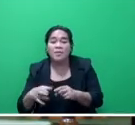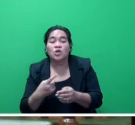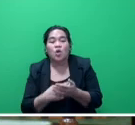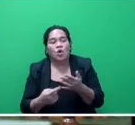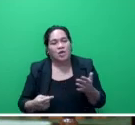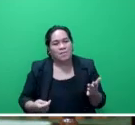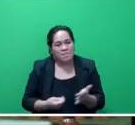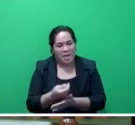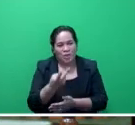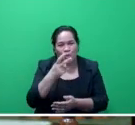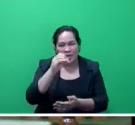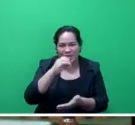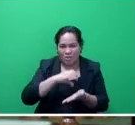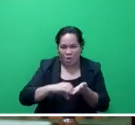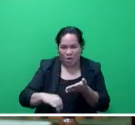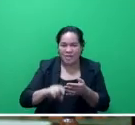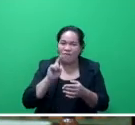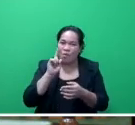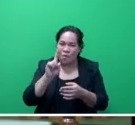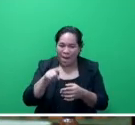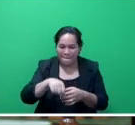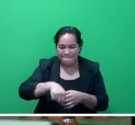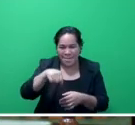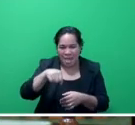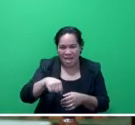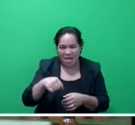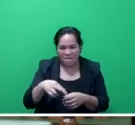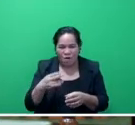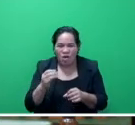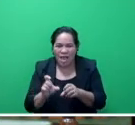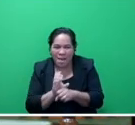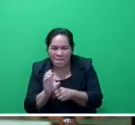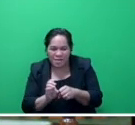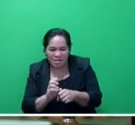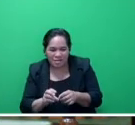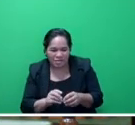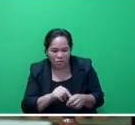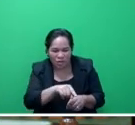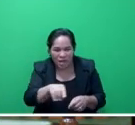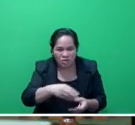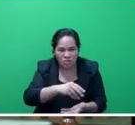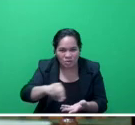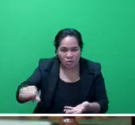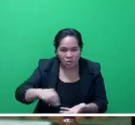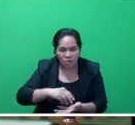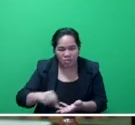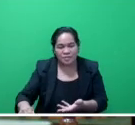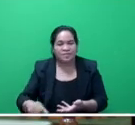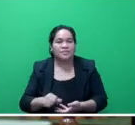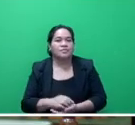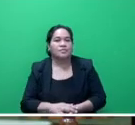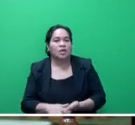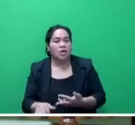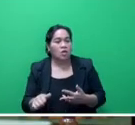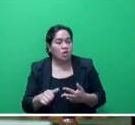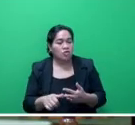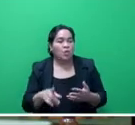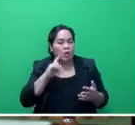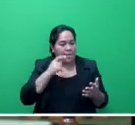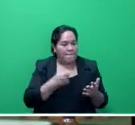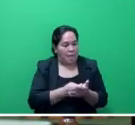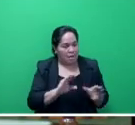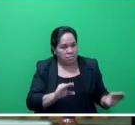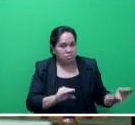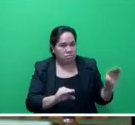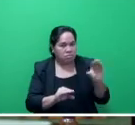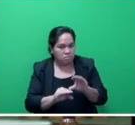bag of fertilizer. Apart from this, $3.8 million is provided for the cane cartage subsidy from Penang to Rarawai Mill.